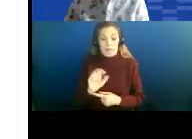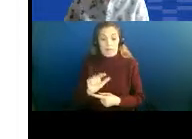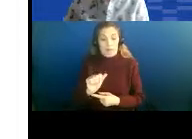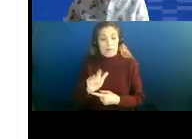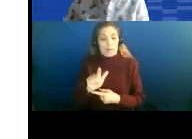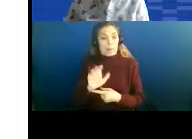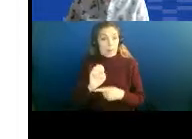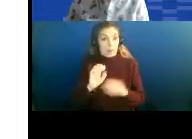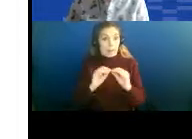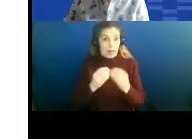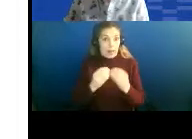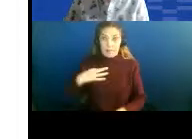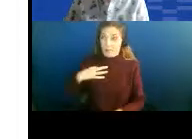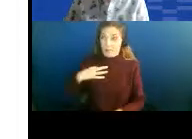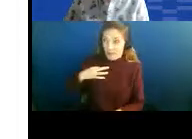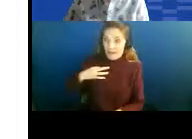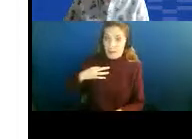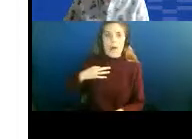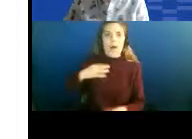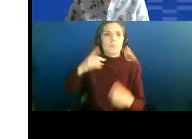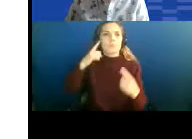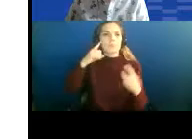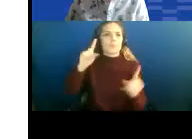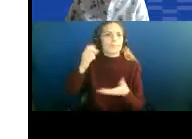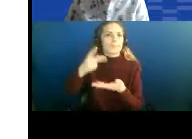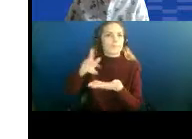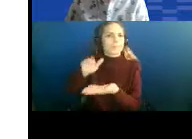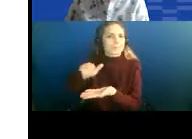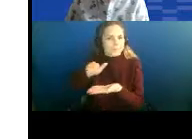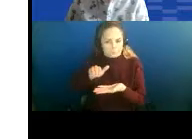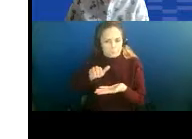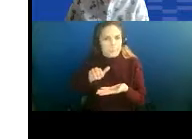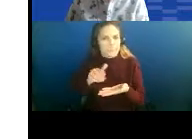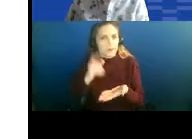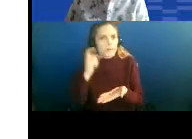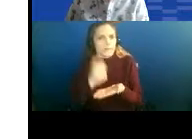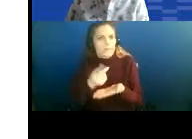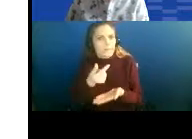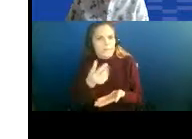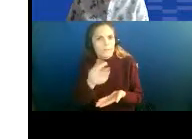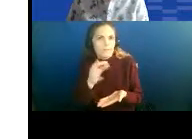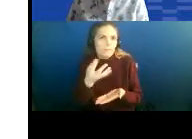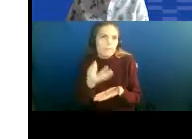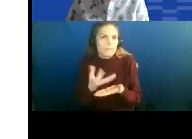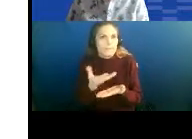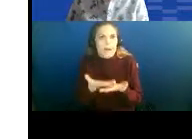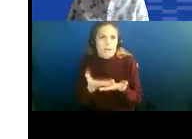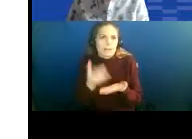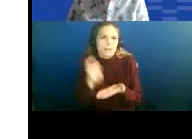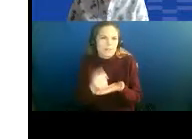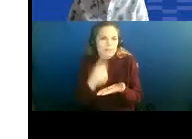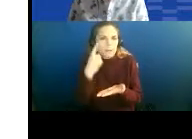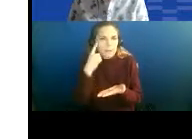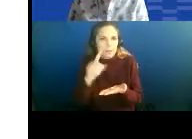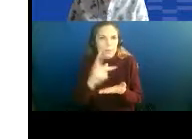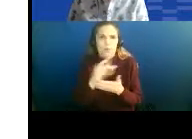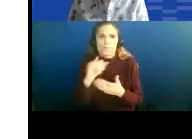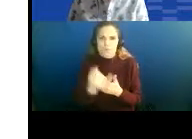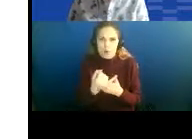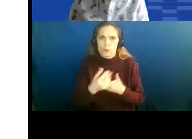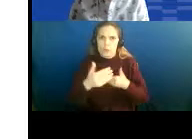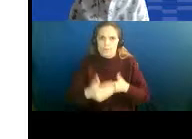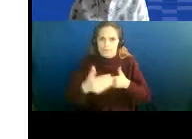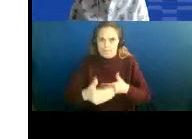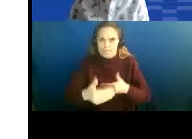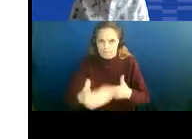Canada Dementia Community Investment Fund for a multi-phase project that would center these issues and these